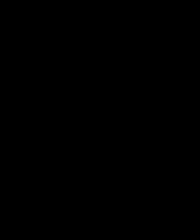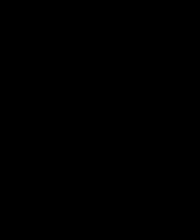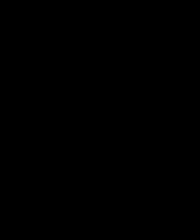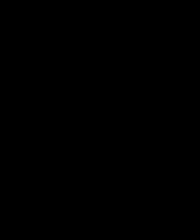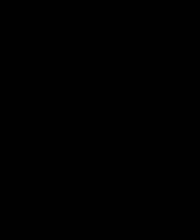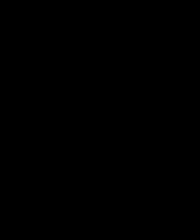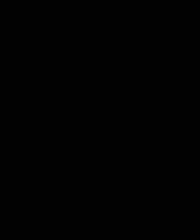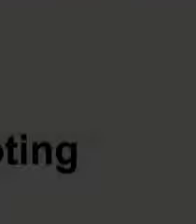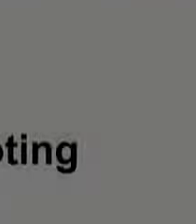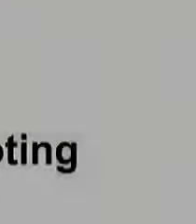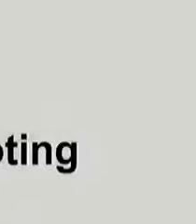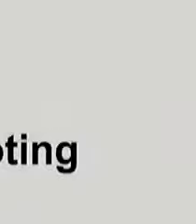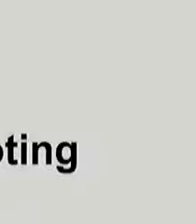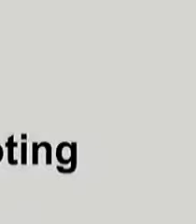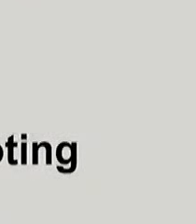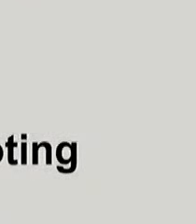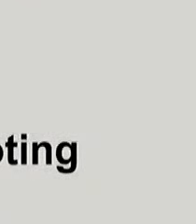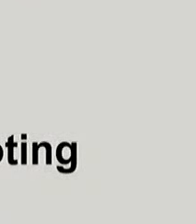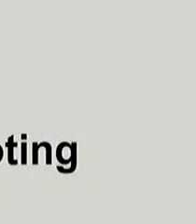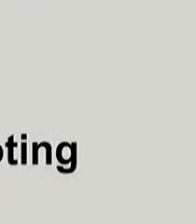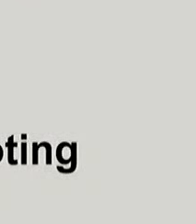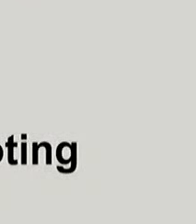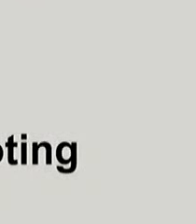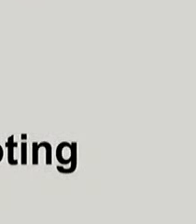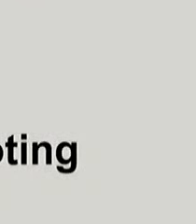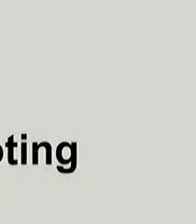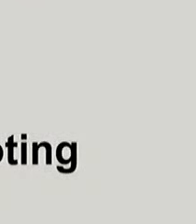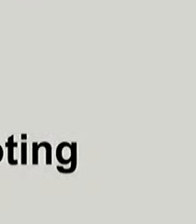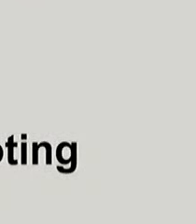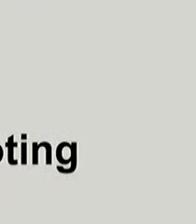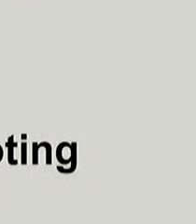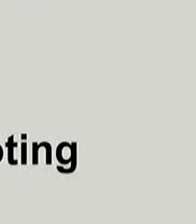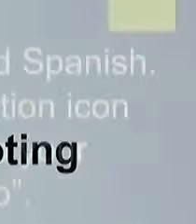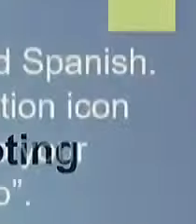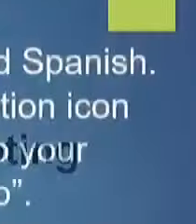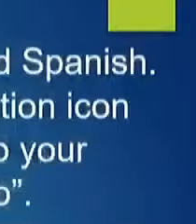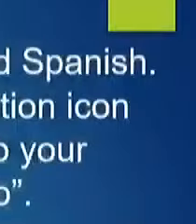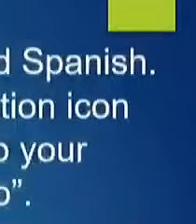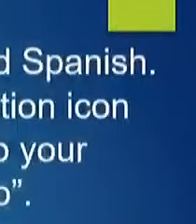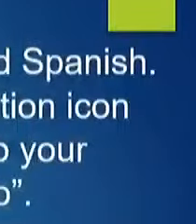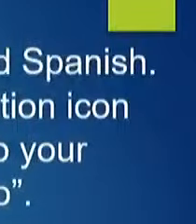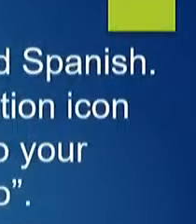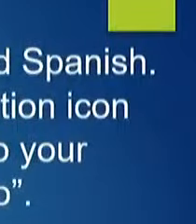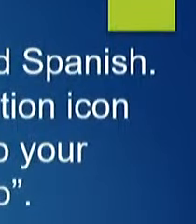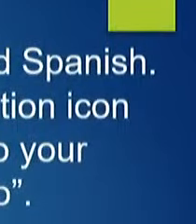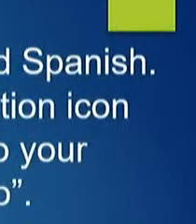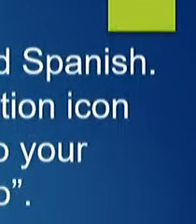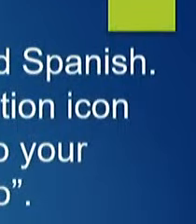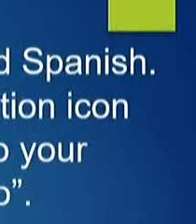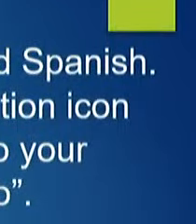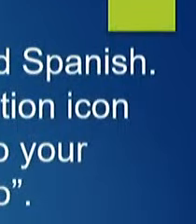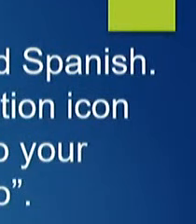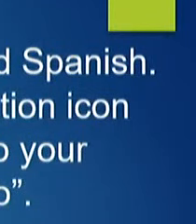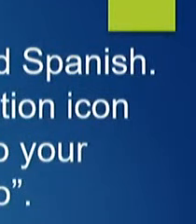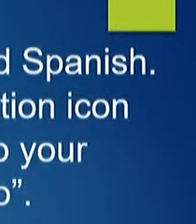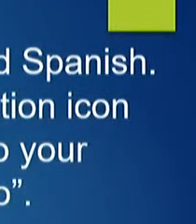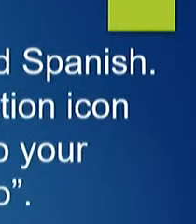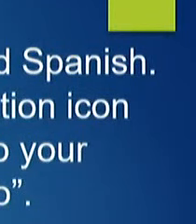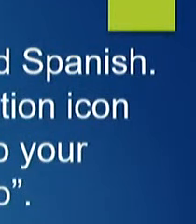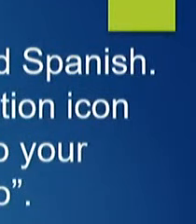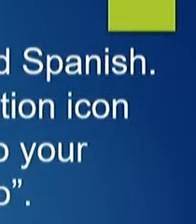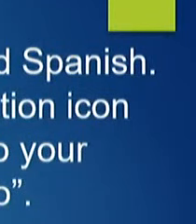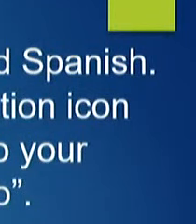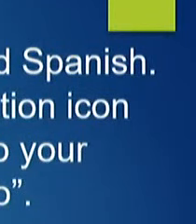Good afternoon. We're here today for a virtual town hall regarding an officer-involved shooting that occurred on Friday,